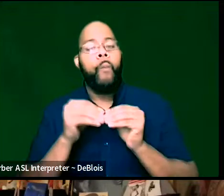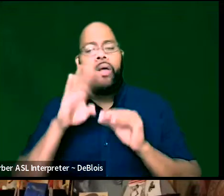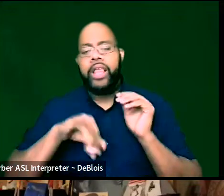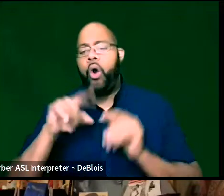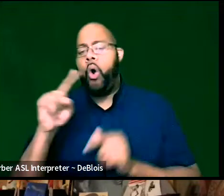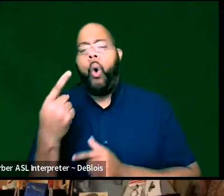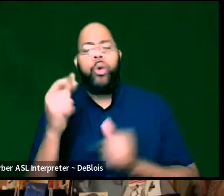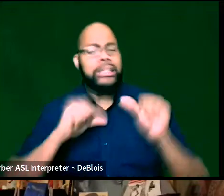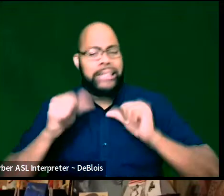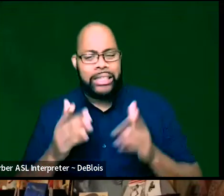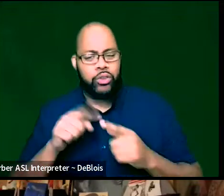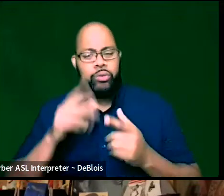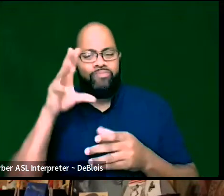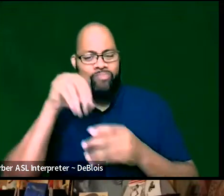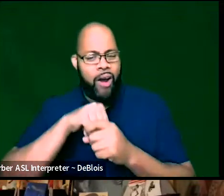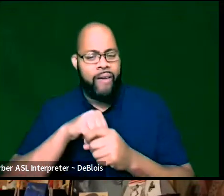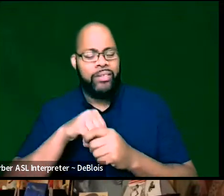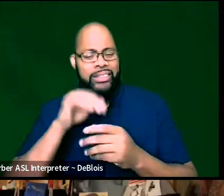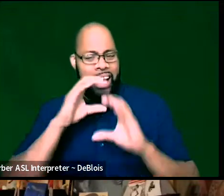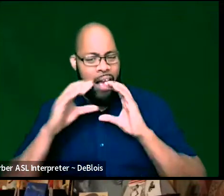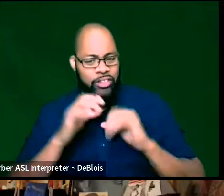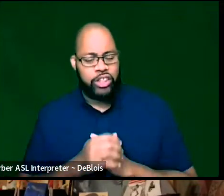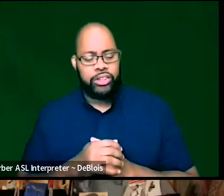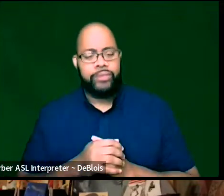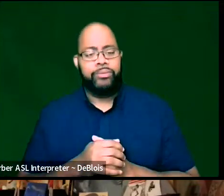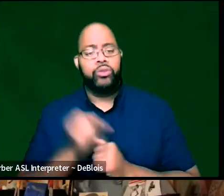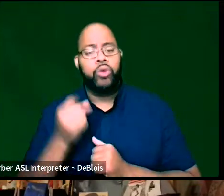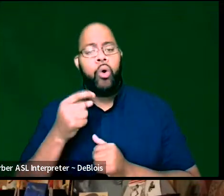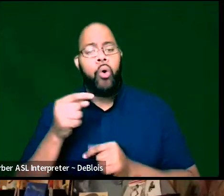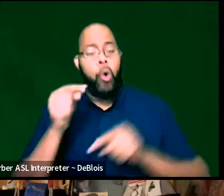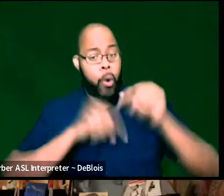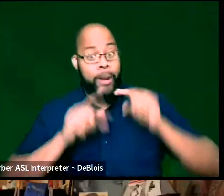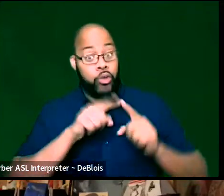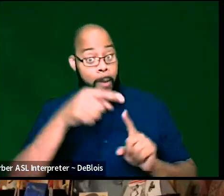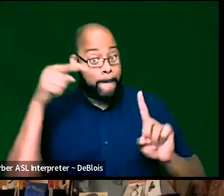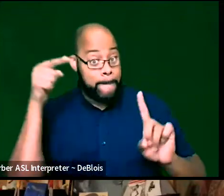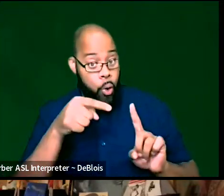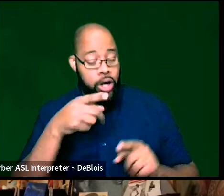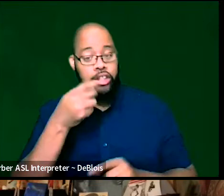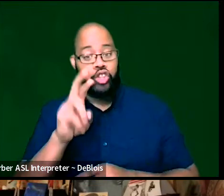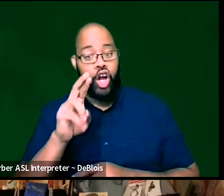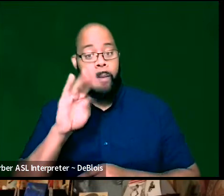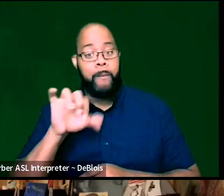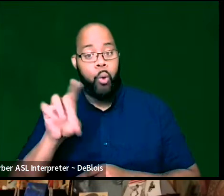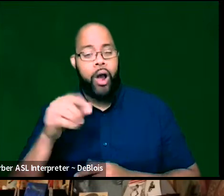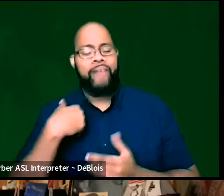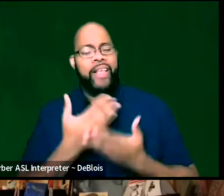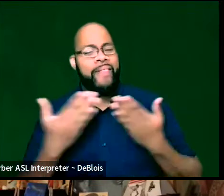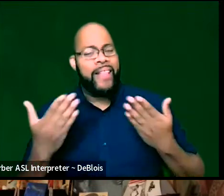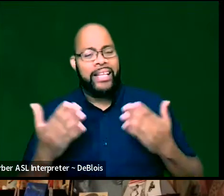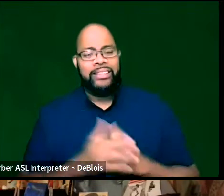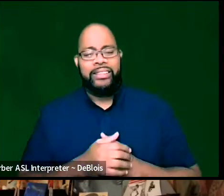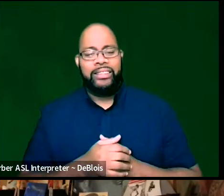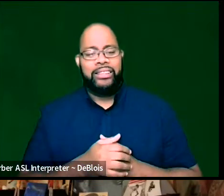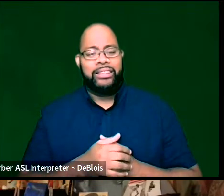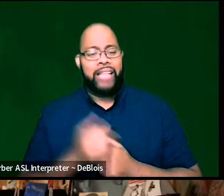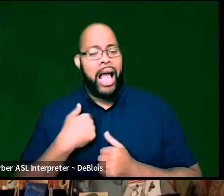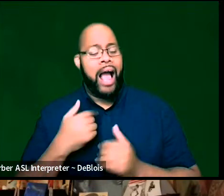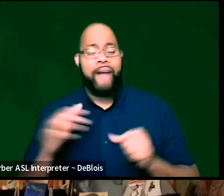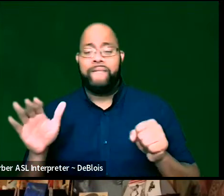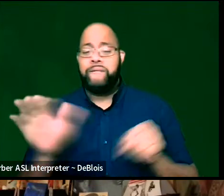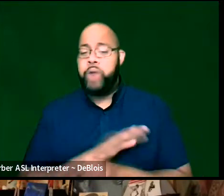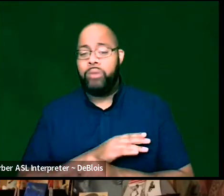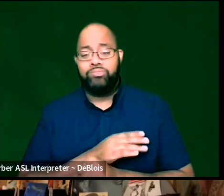just scientists to be a part of the conversation, right? So going back to your point, Dr. Boyd, there were things, and I'll be